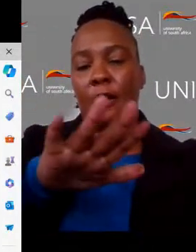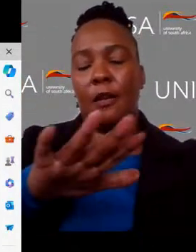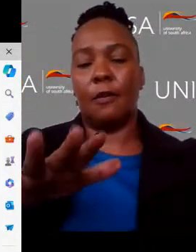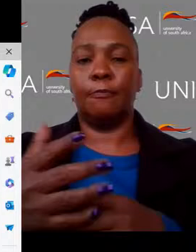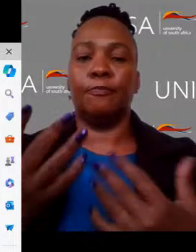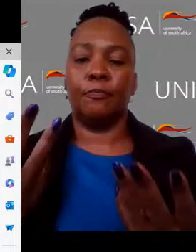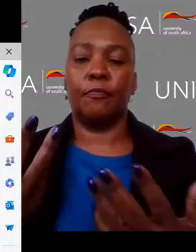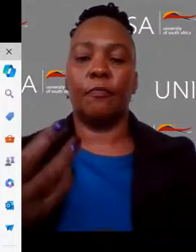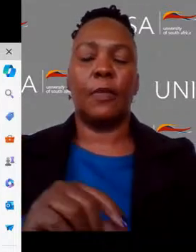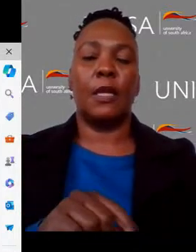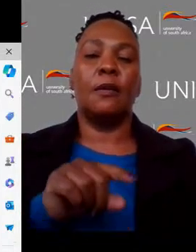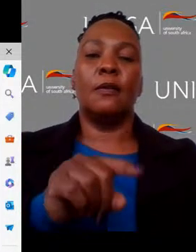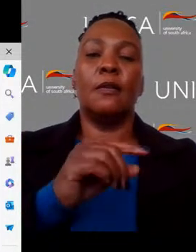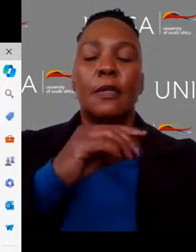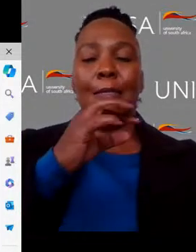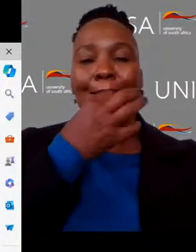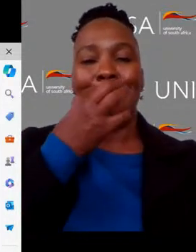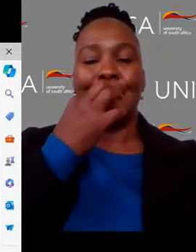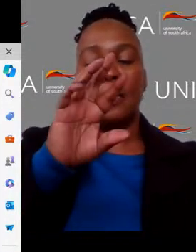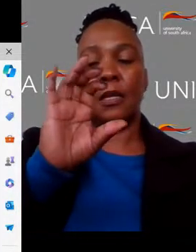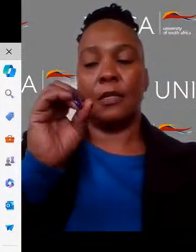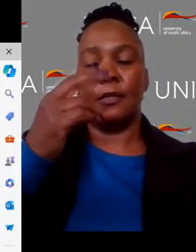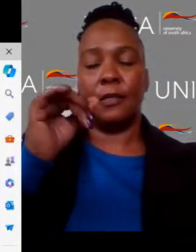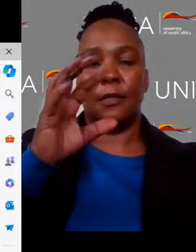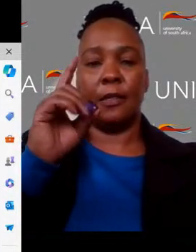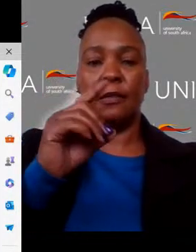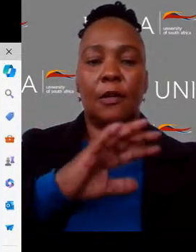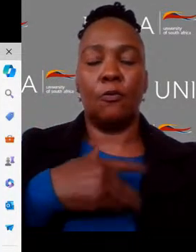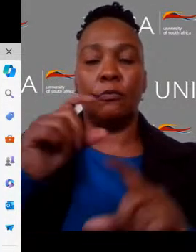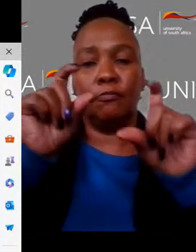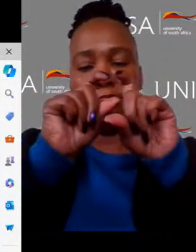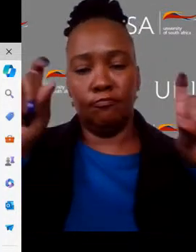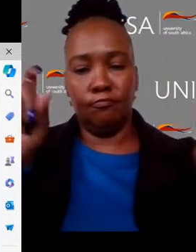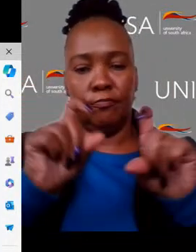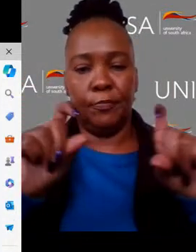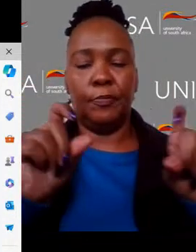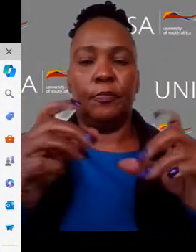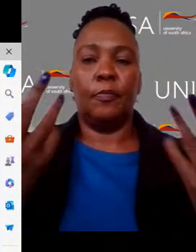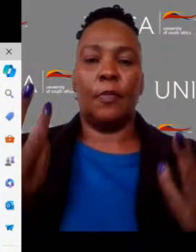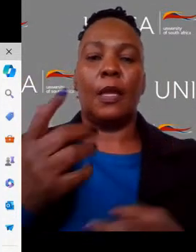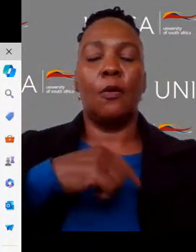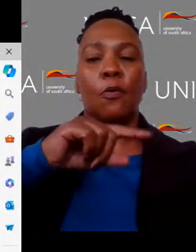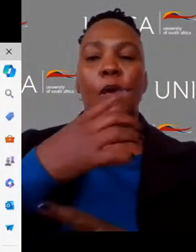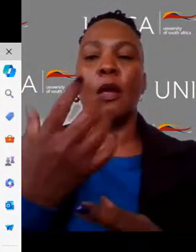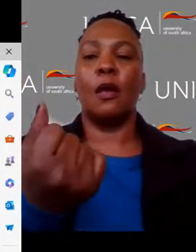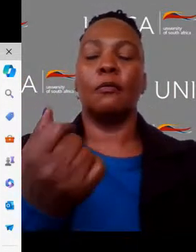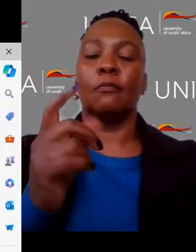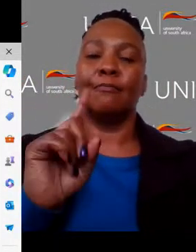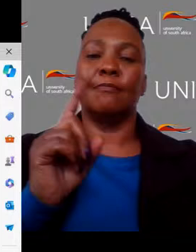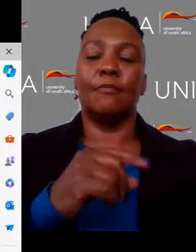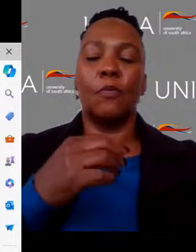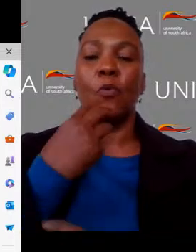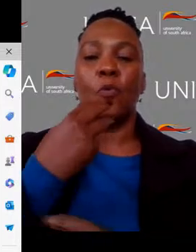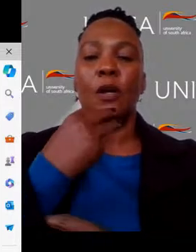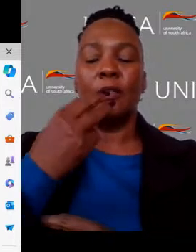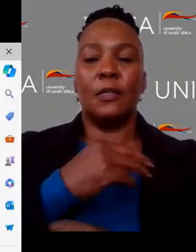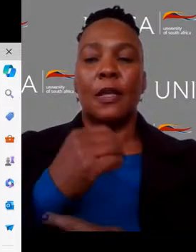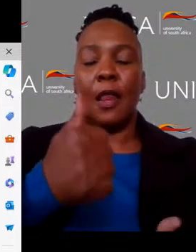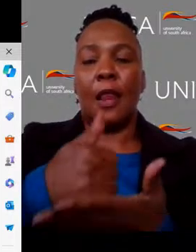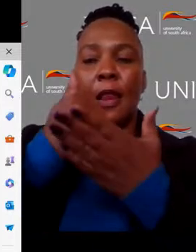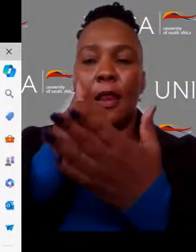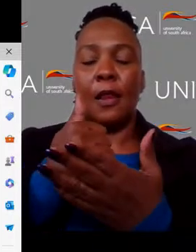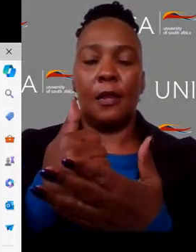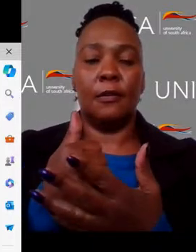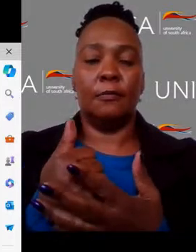then Richard has mentioned this as well, but I just want to highlight the fact that we have a WhatsApp help desk, and here is